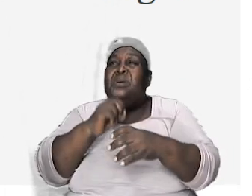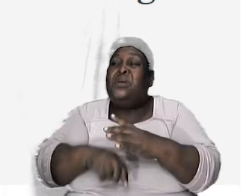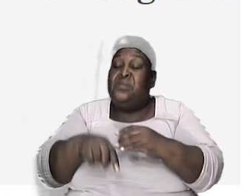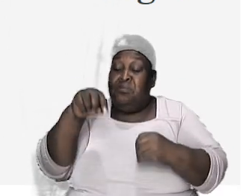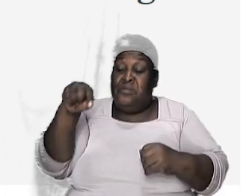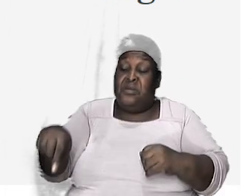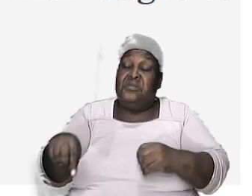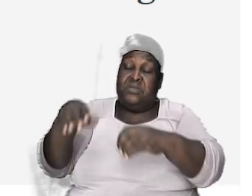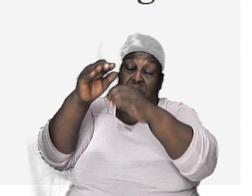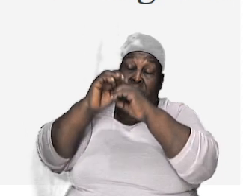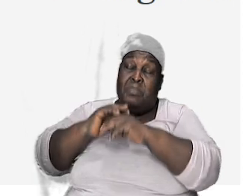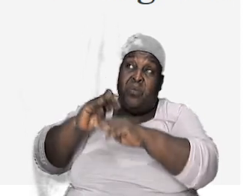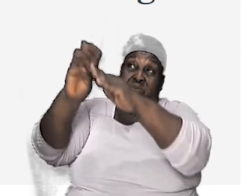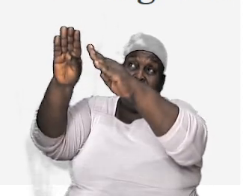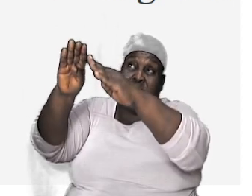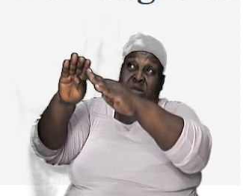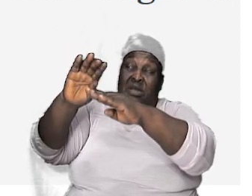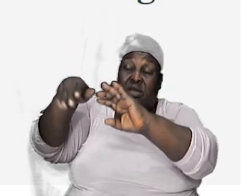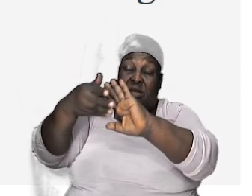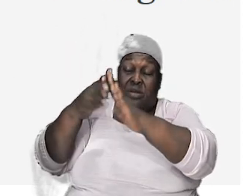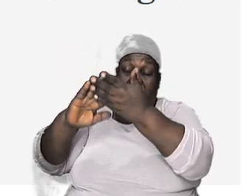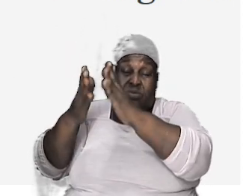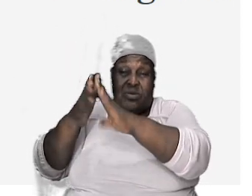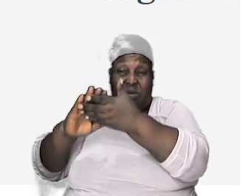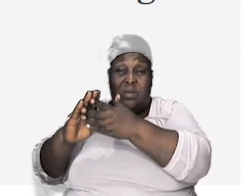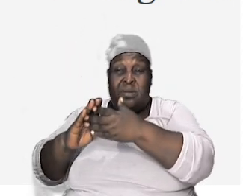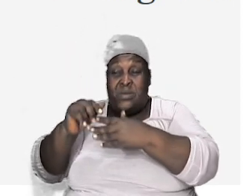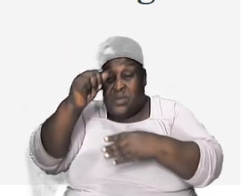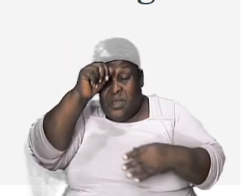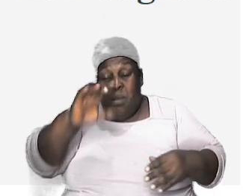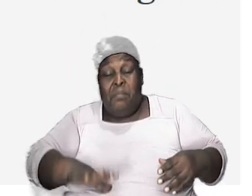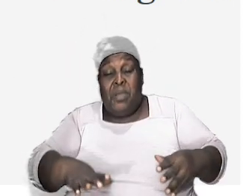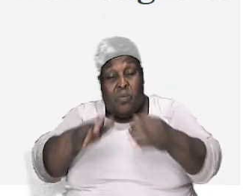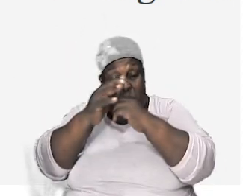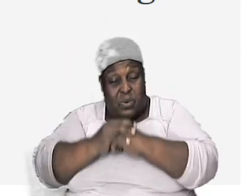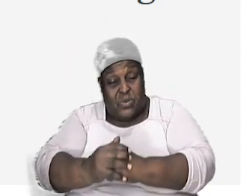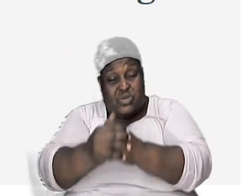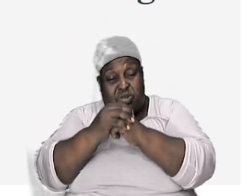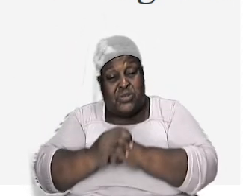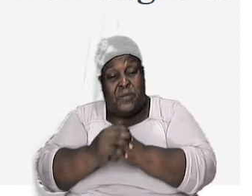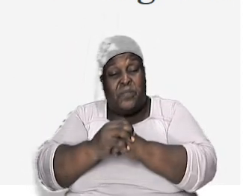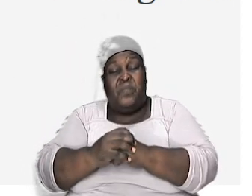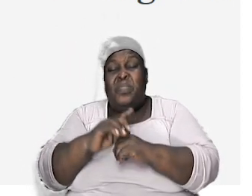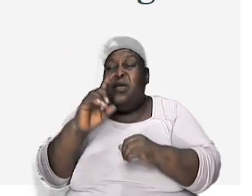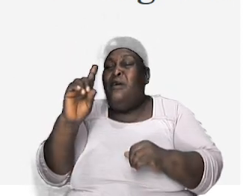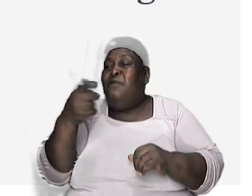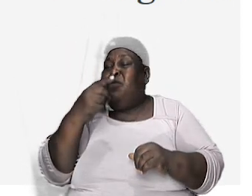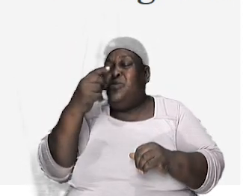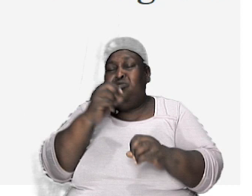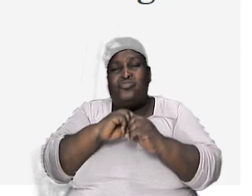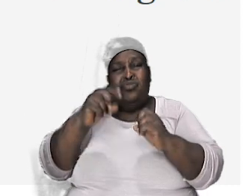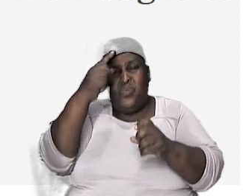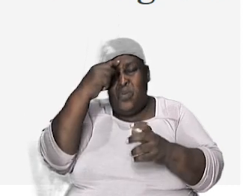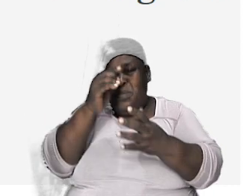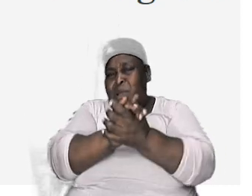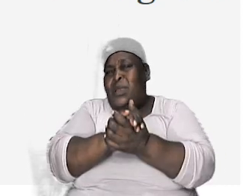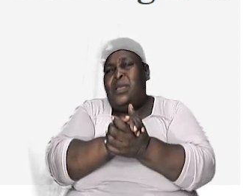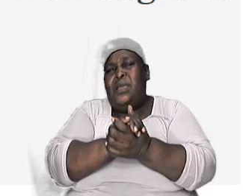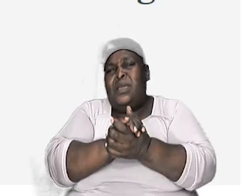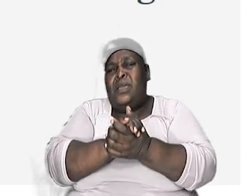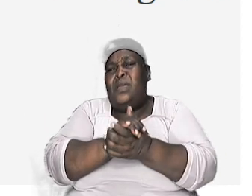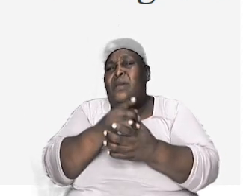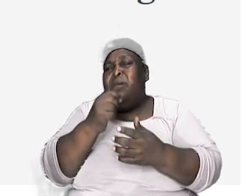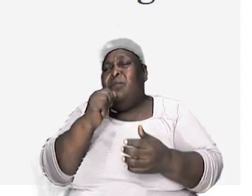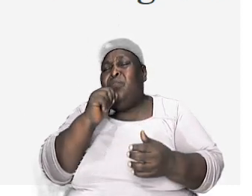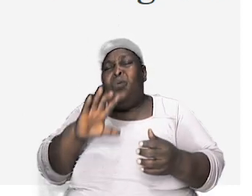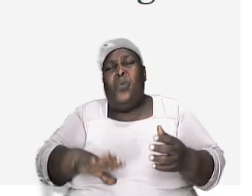ye say that in Jerusalem is the place where men are to worship. Amen. So firstly, I don't believe that the woman changed the topic